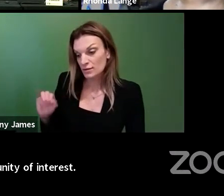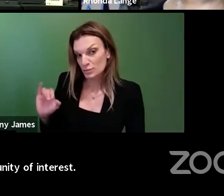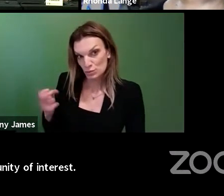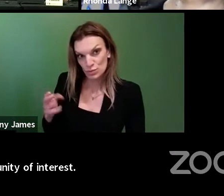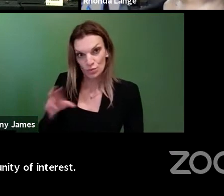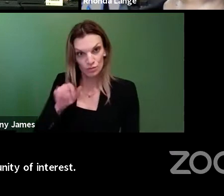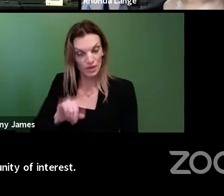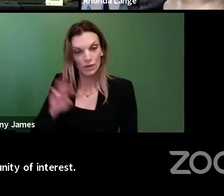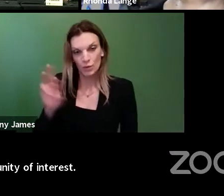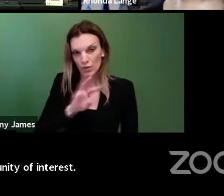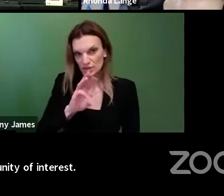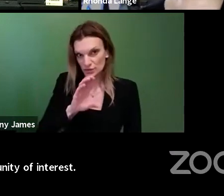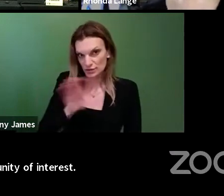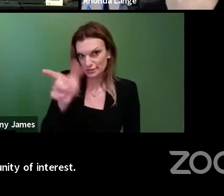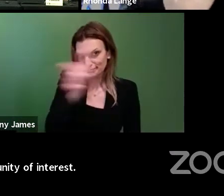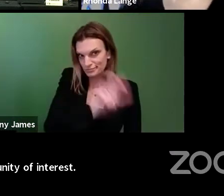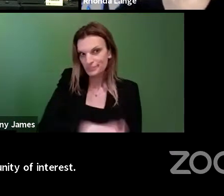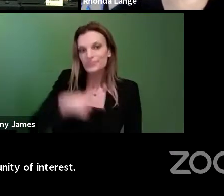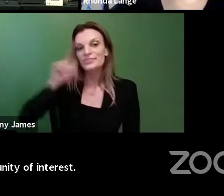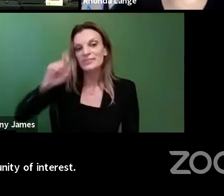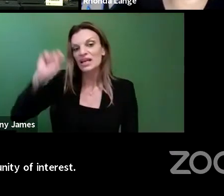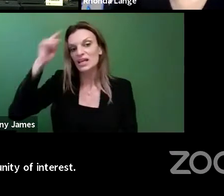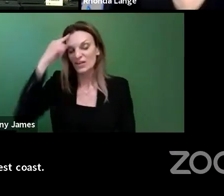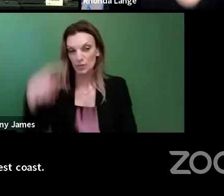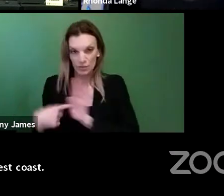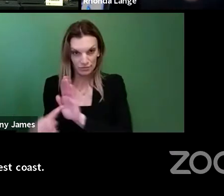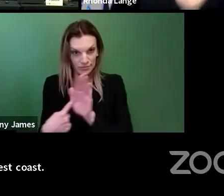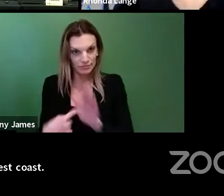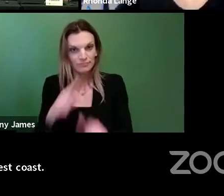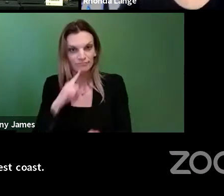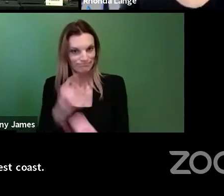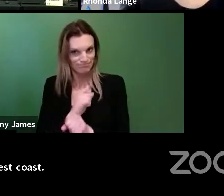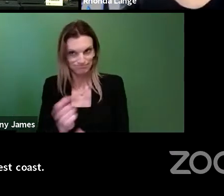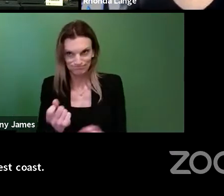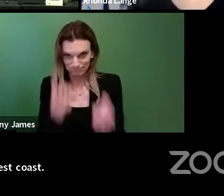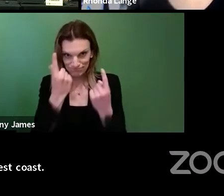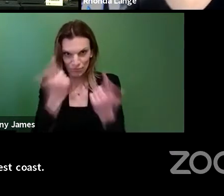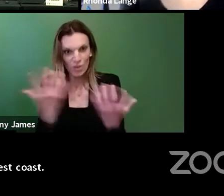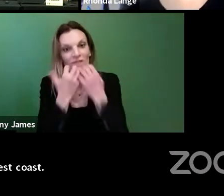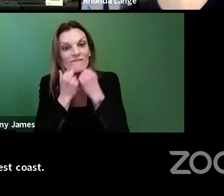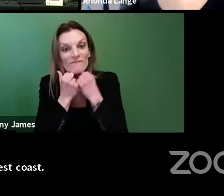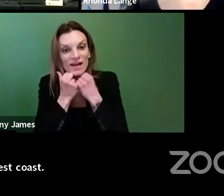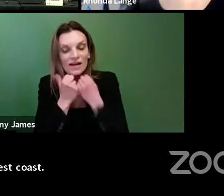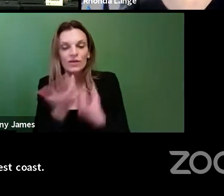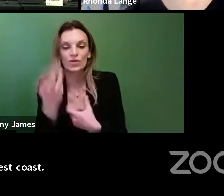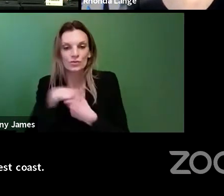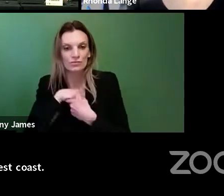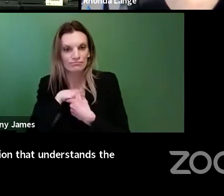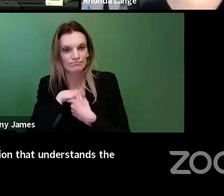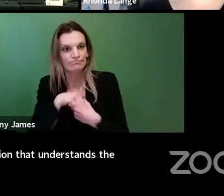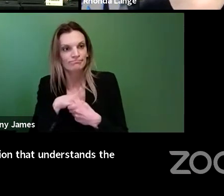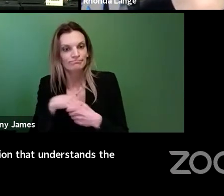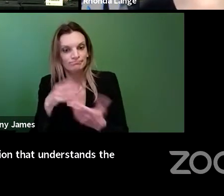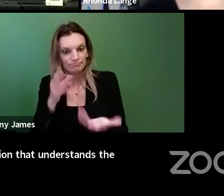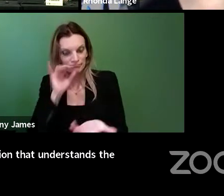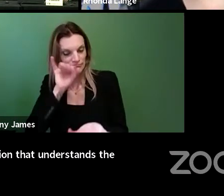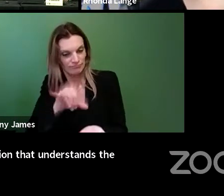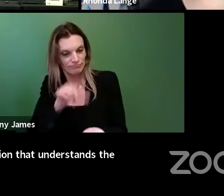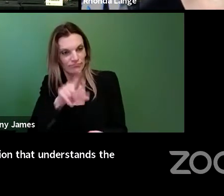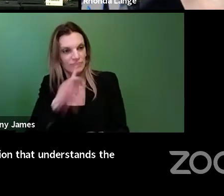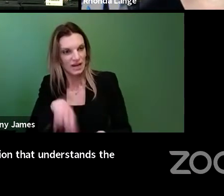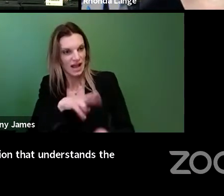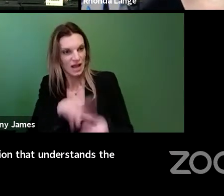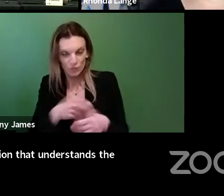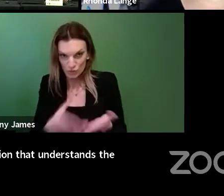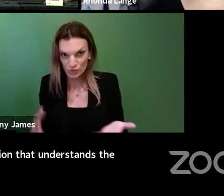Coast. We need governmental representation that understands the values and interdependence of this natural resource. We